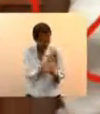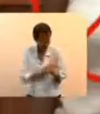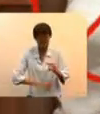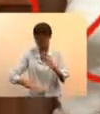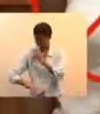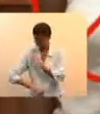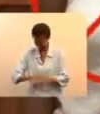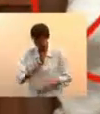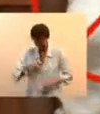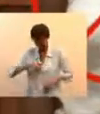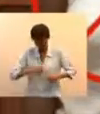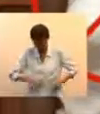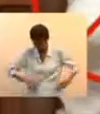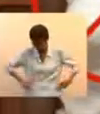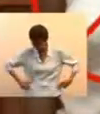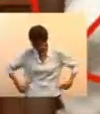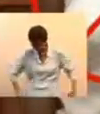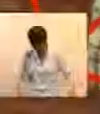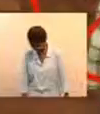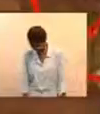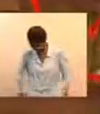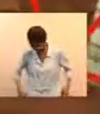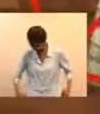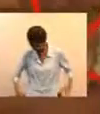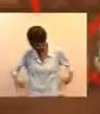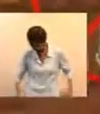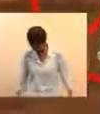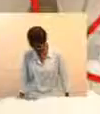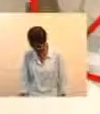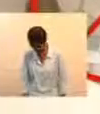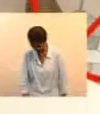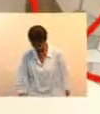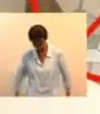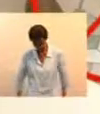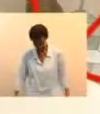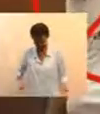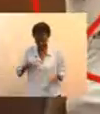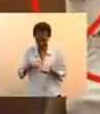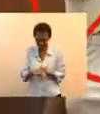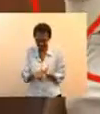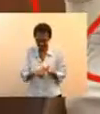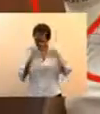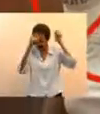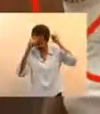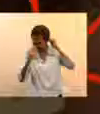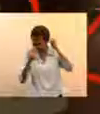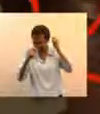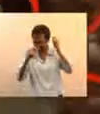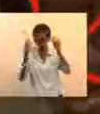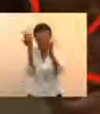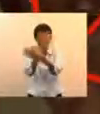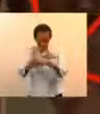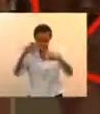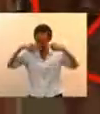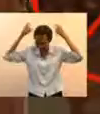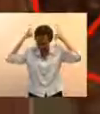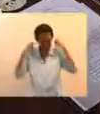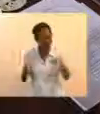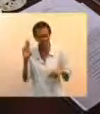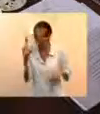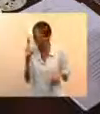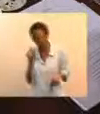wear short sleeves, tank tops, short pants, short skirts, slippers, hats, or